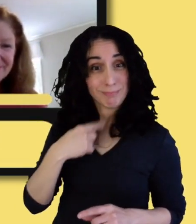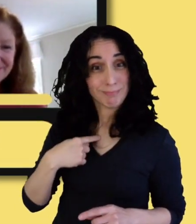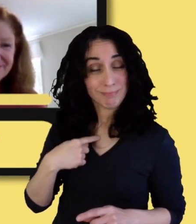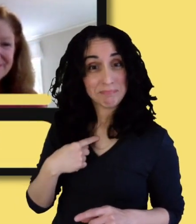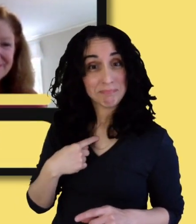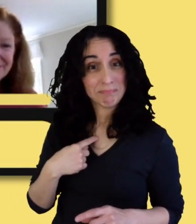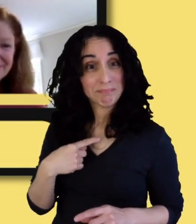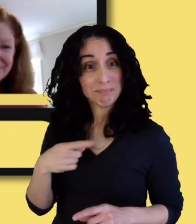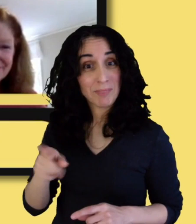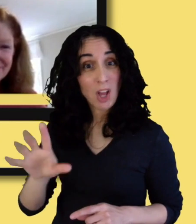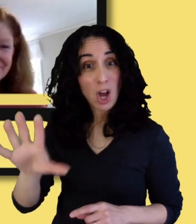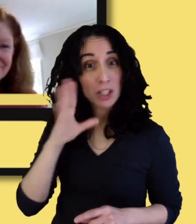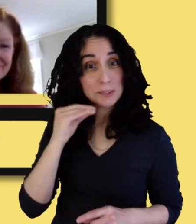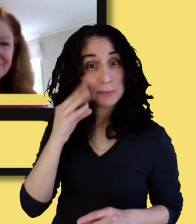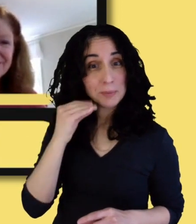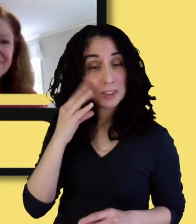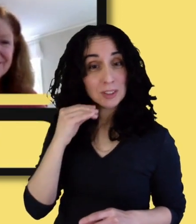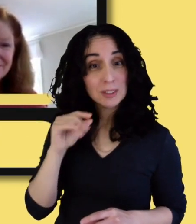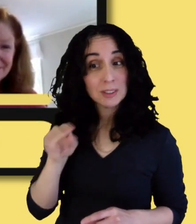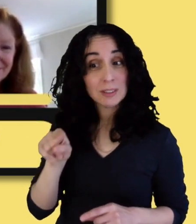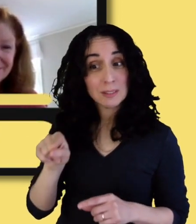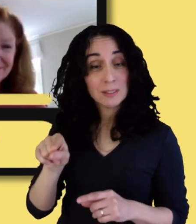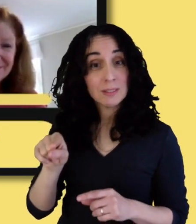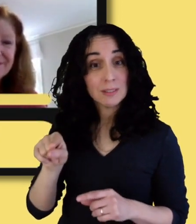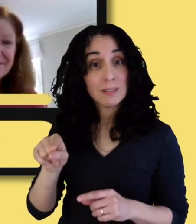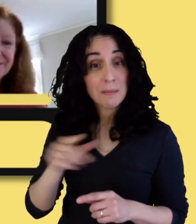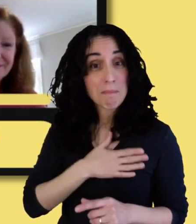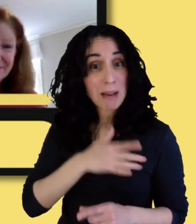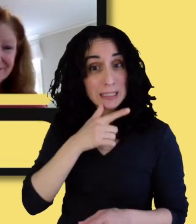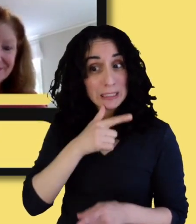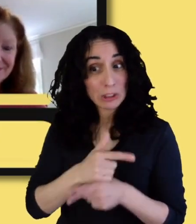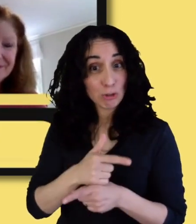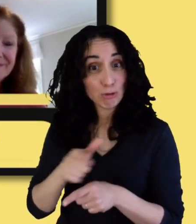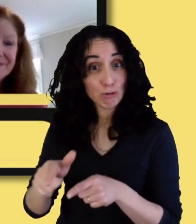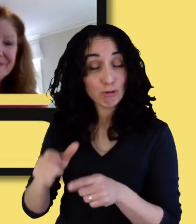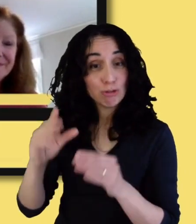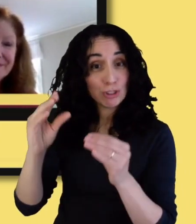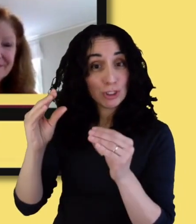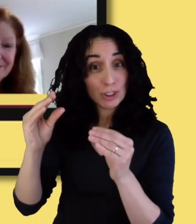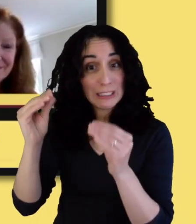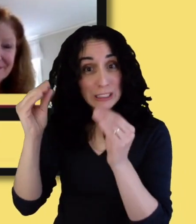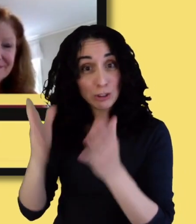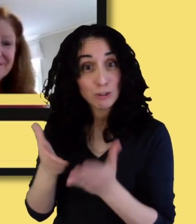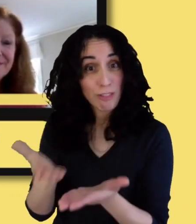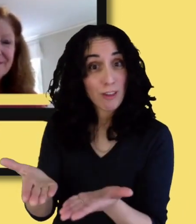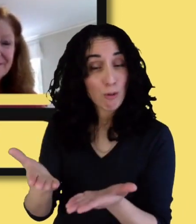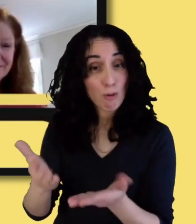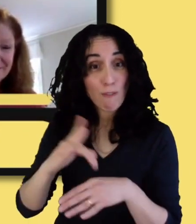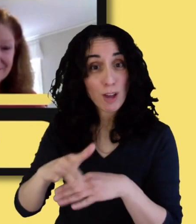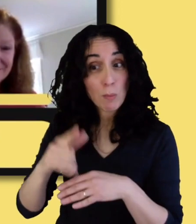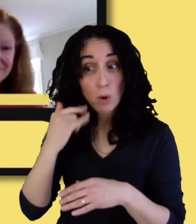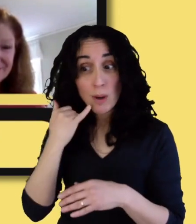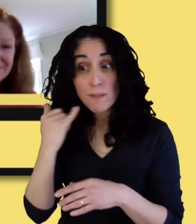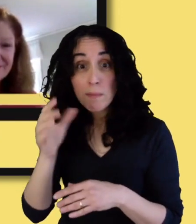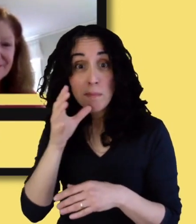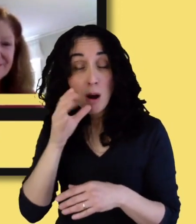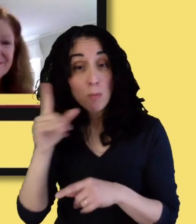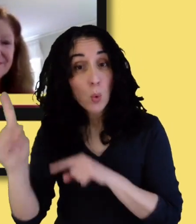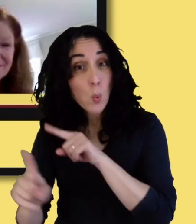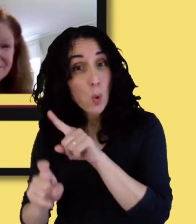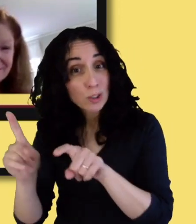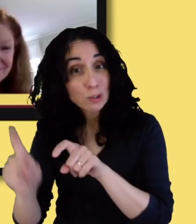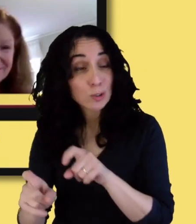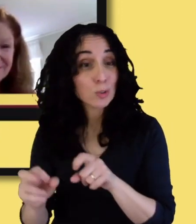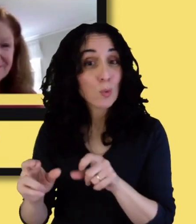that it's really useful to have my sister's teachers on standby whenever she has questions or when